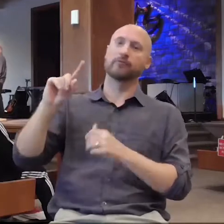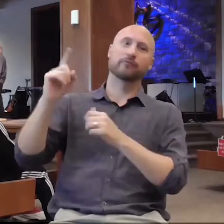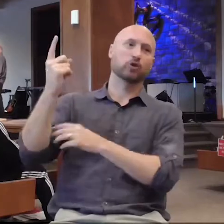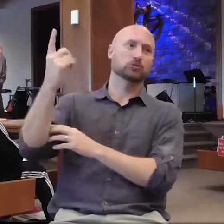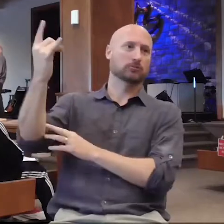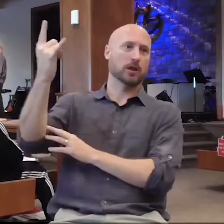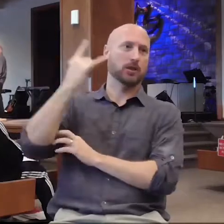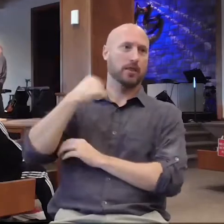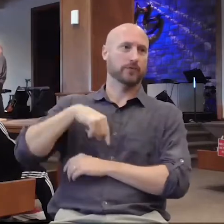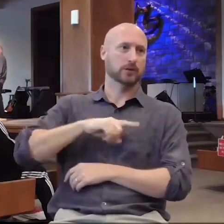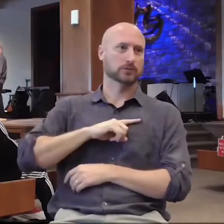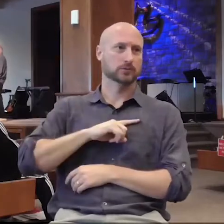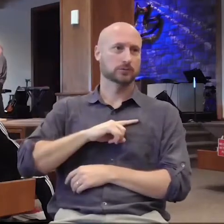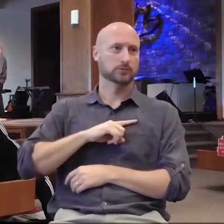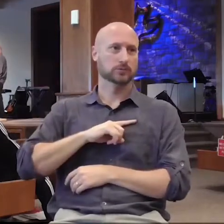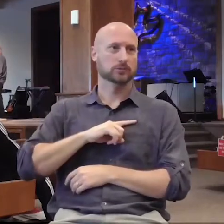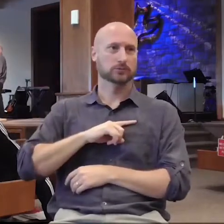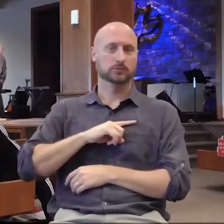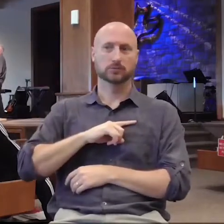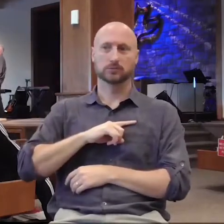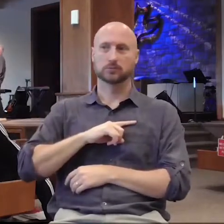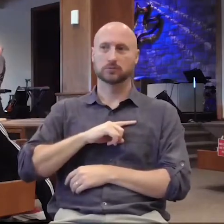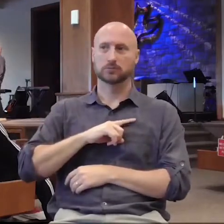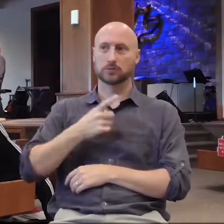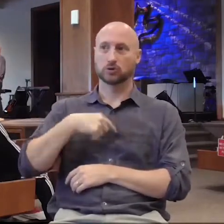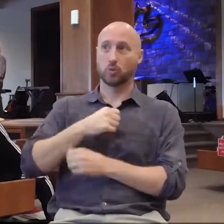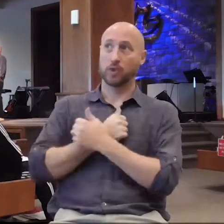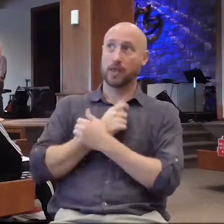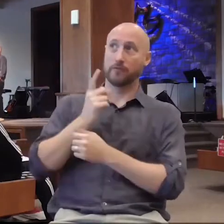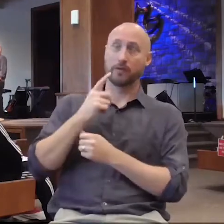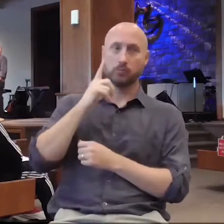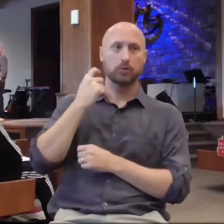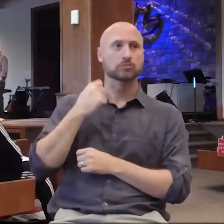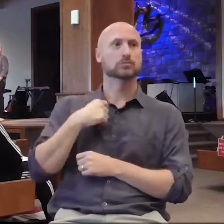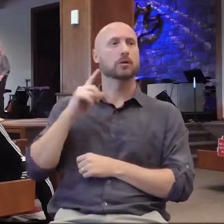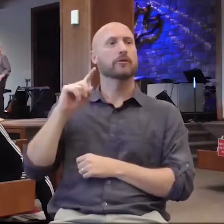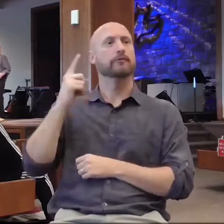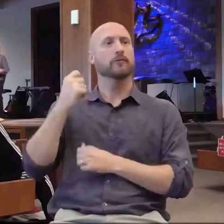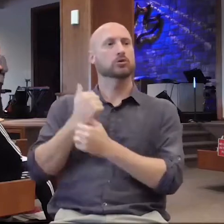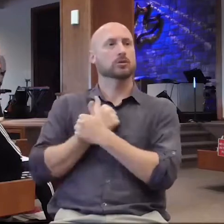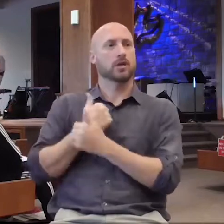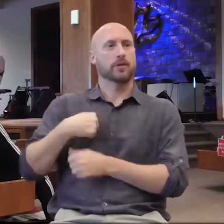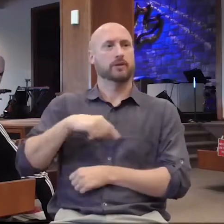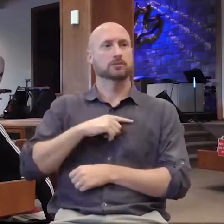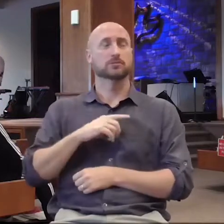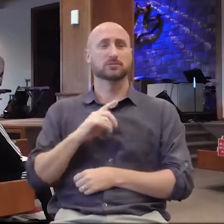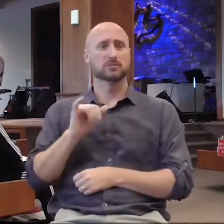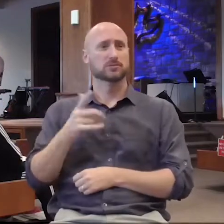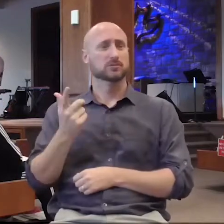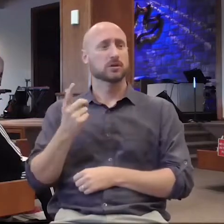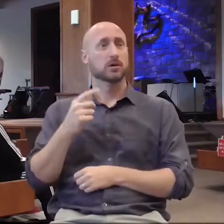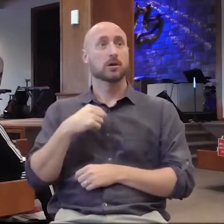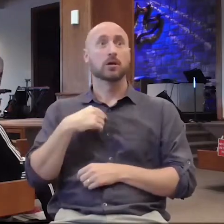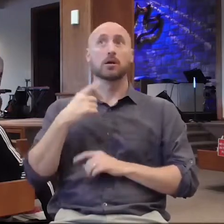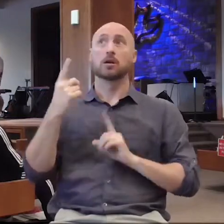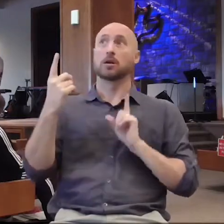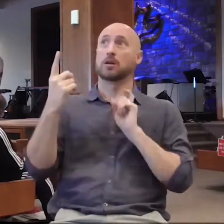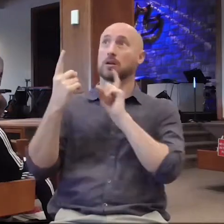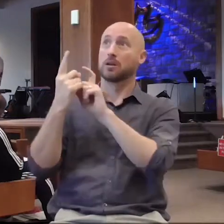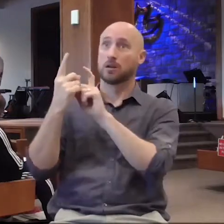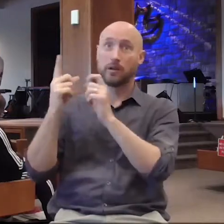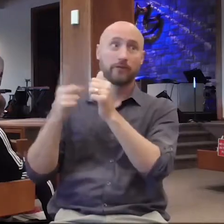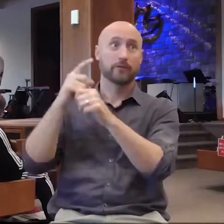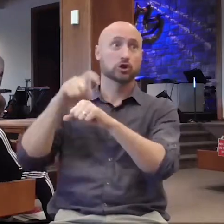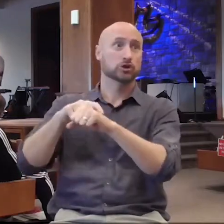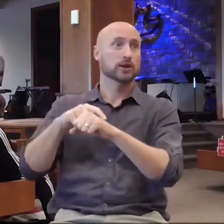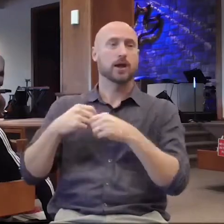us, right? We love him because he first loved us. And when we first come, we got nothing